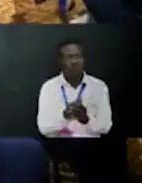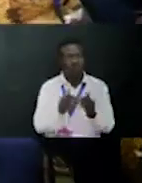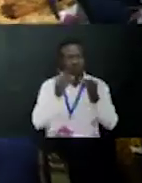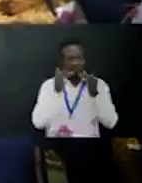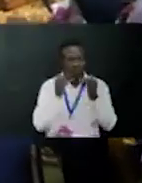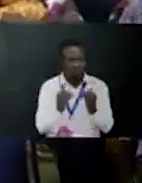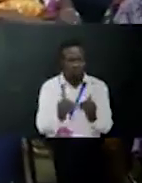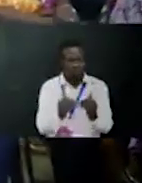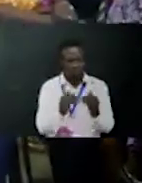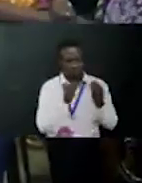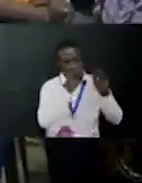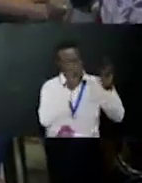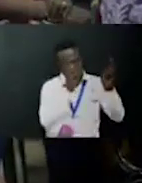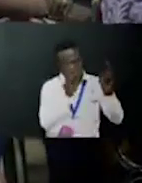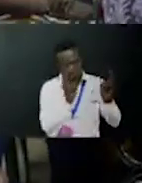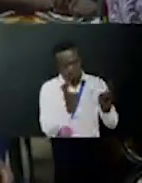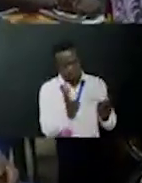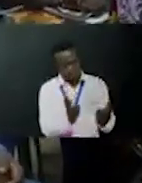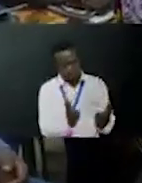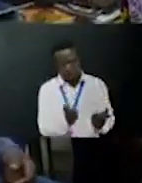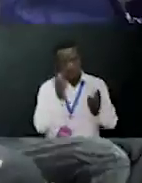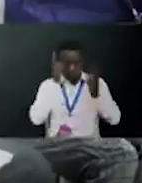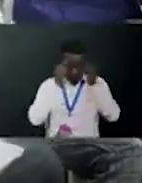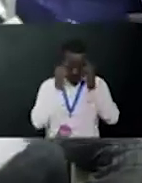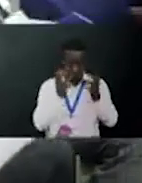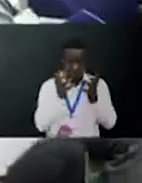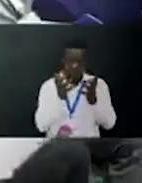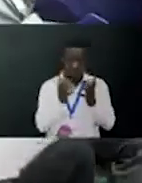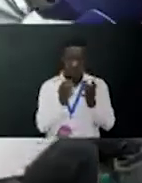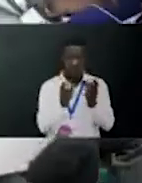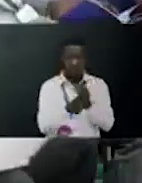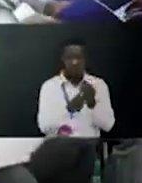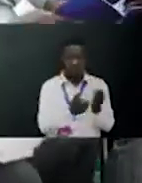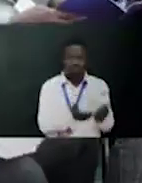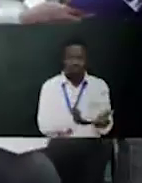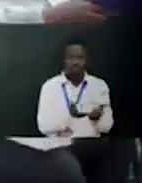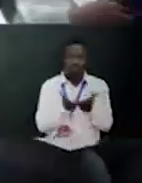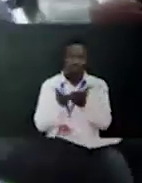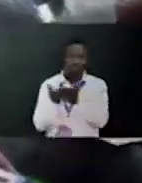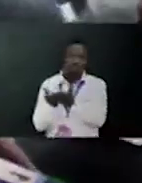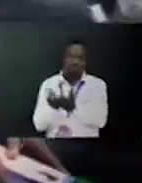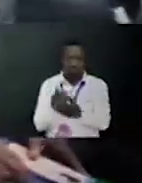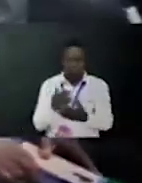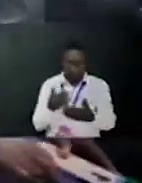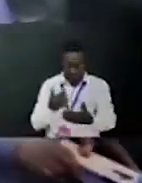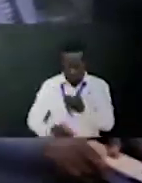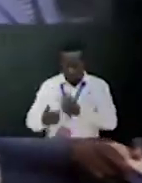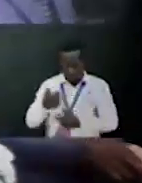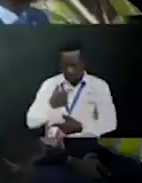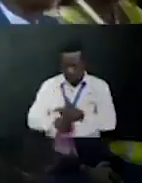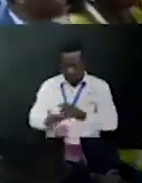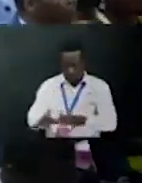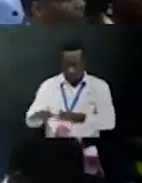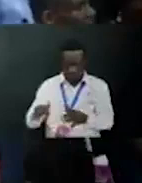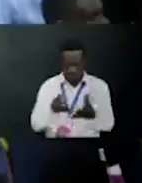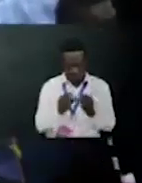addition to these topics, because we want to intentionally hand over the core values to the next generation, we have